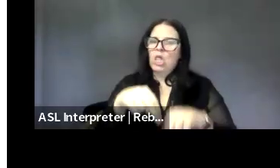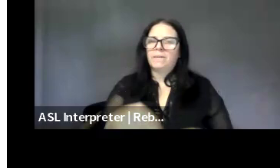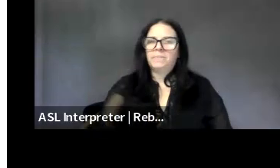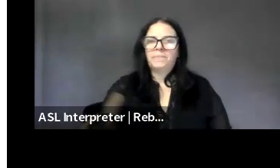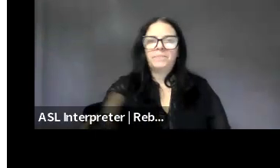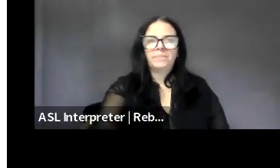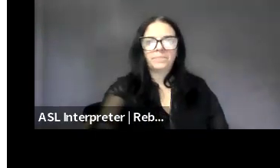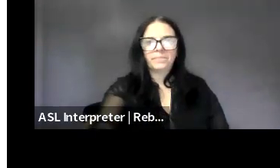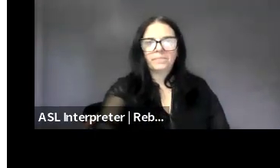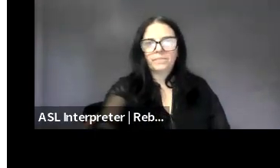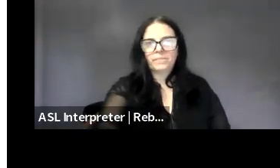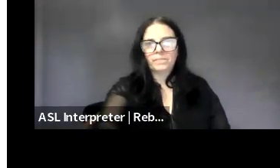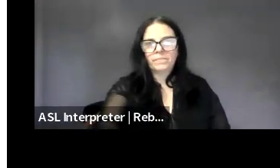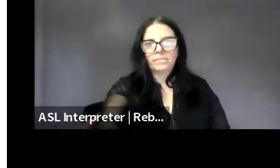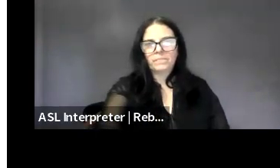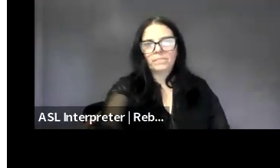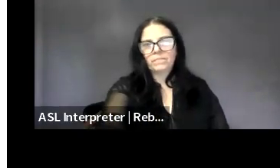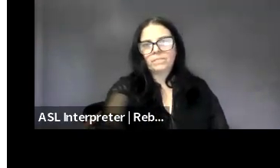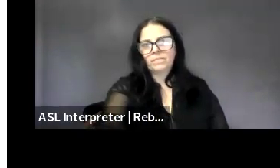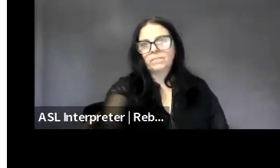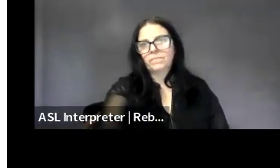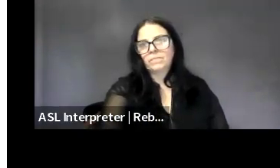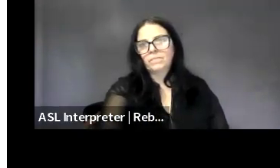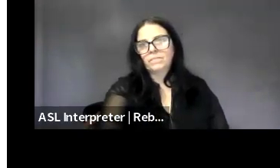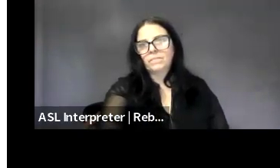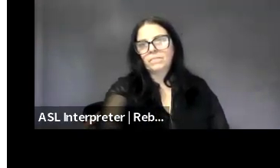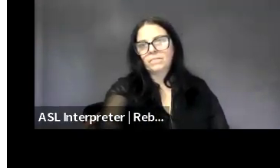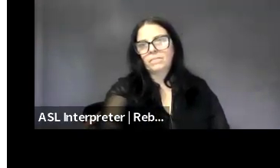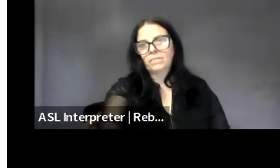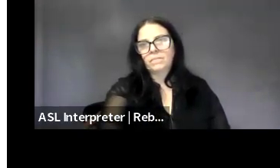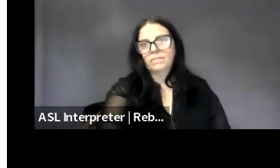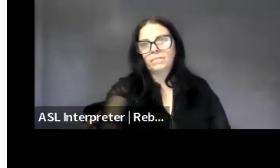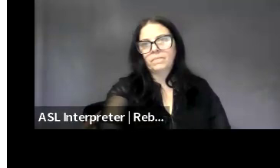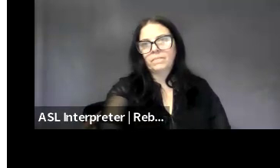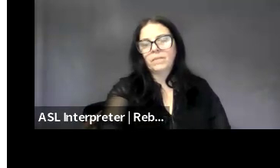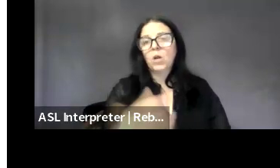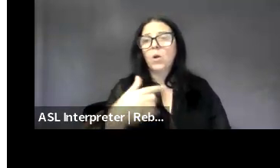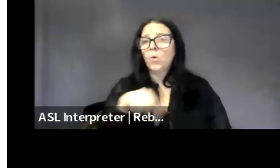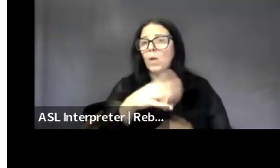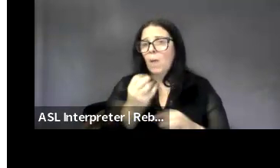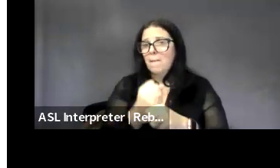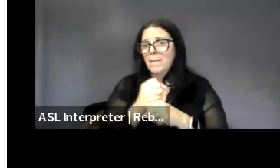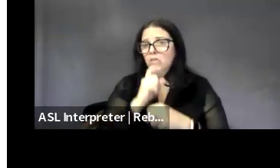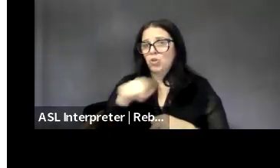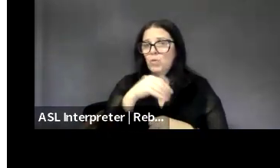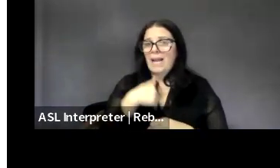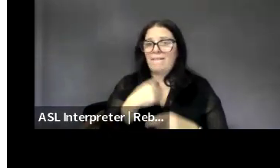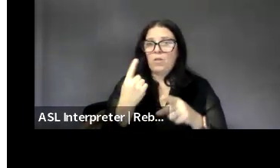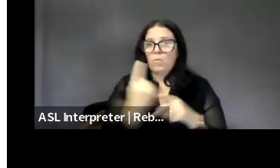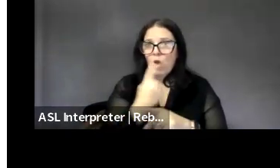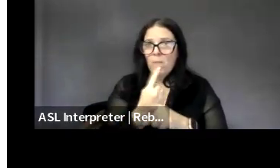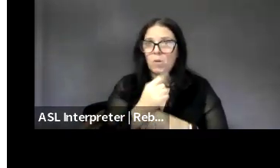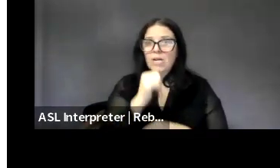want to do is make sure you have the proper indirect cost rate